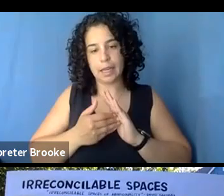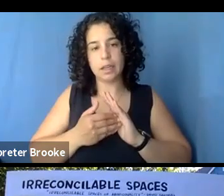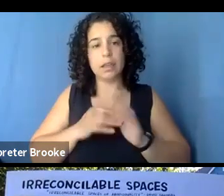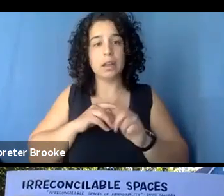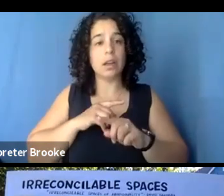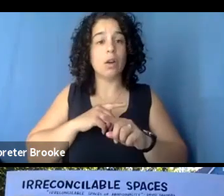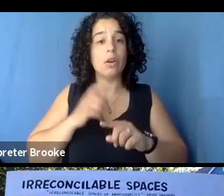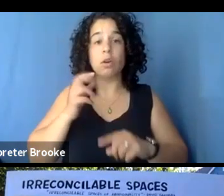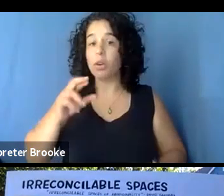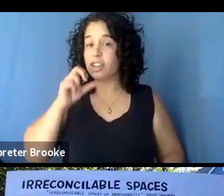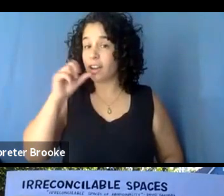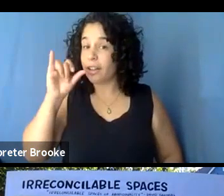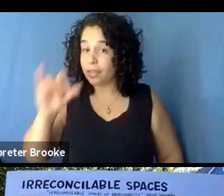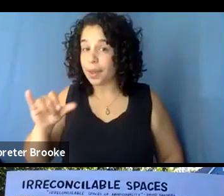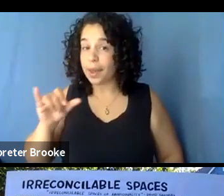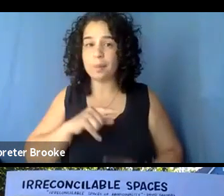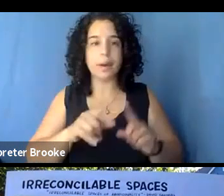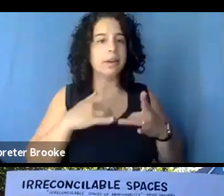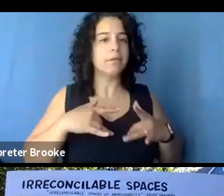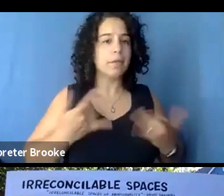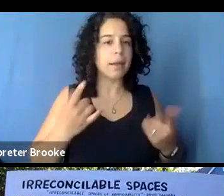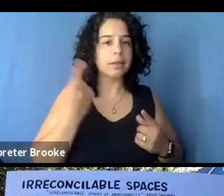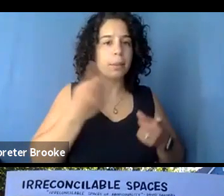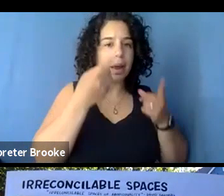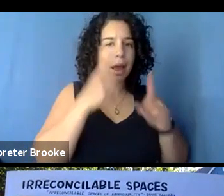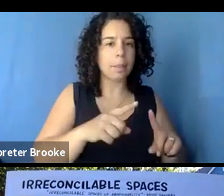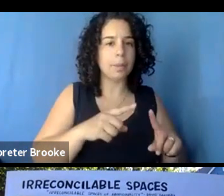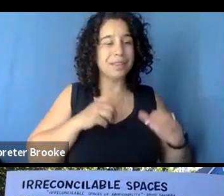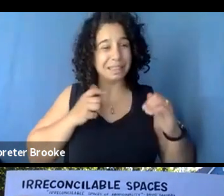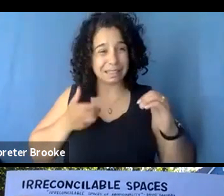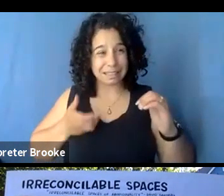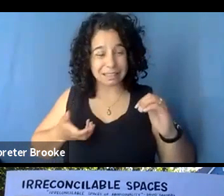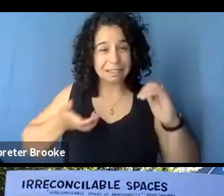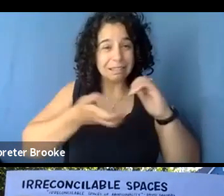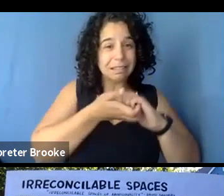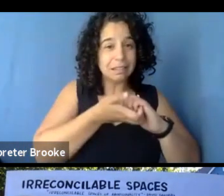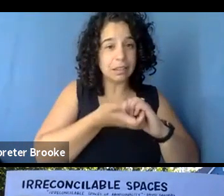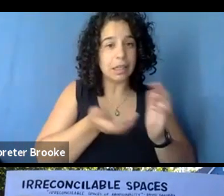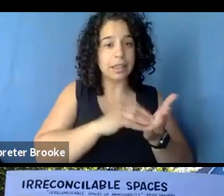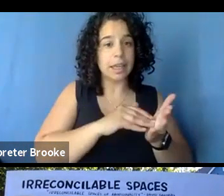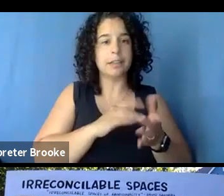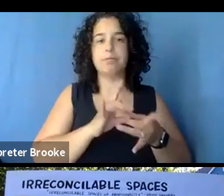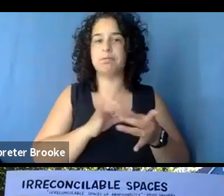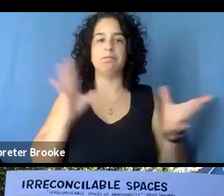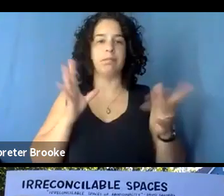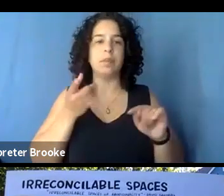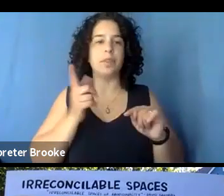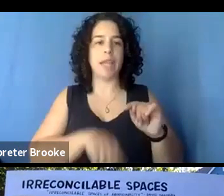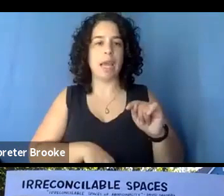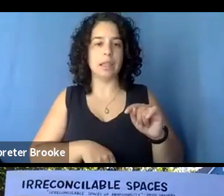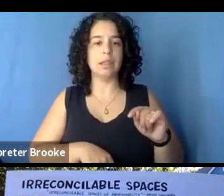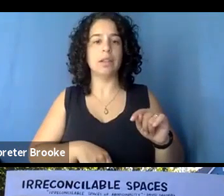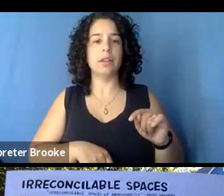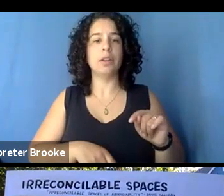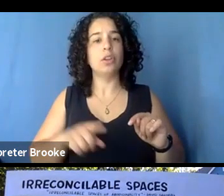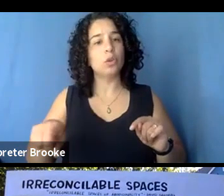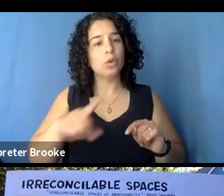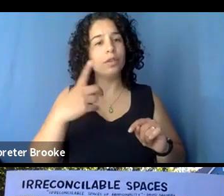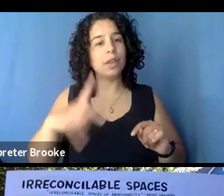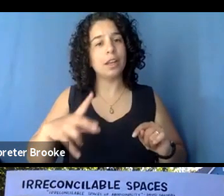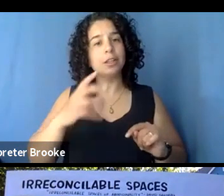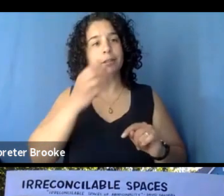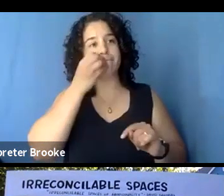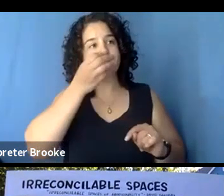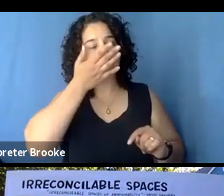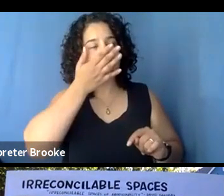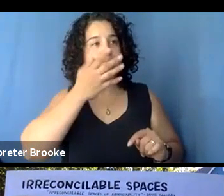irreconcilable event or circumstance or attitude have you encountered that caused some